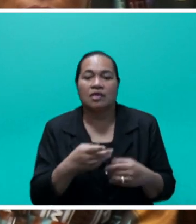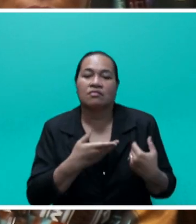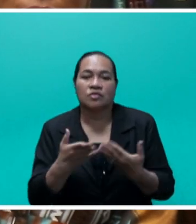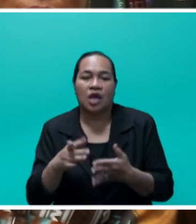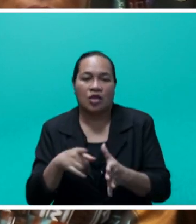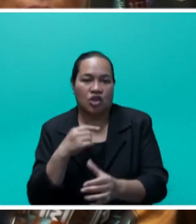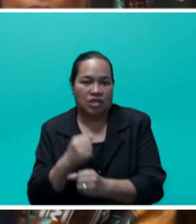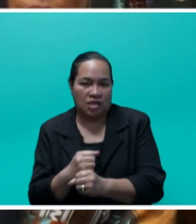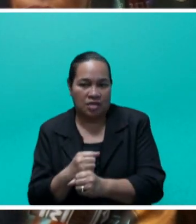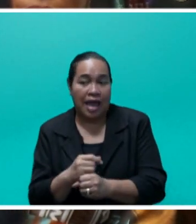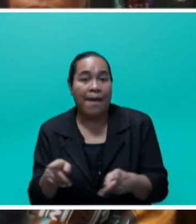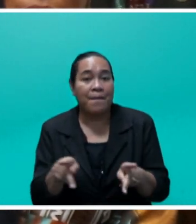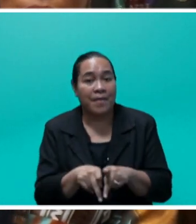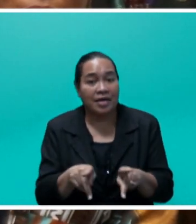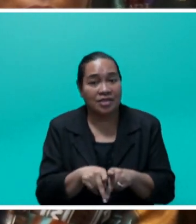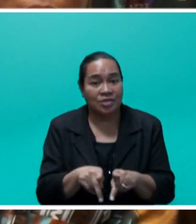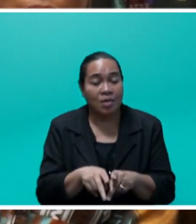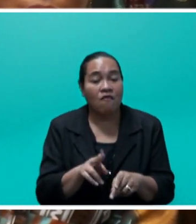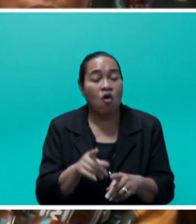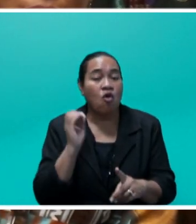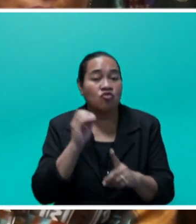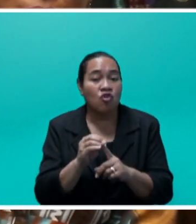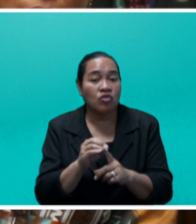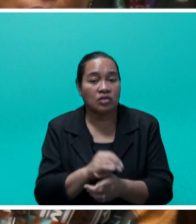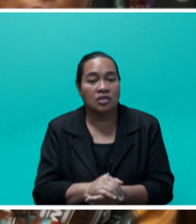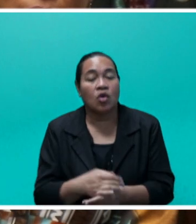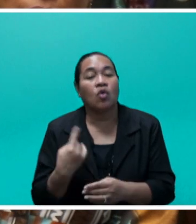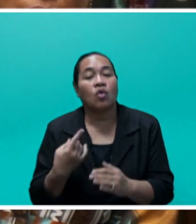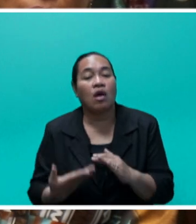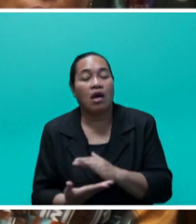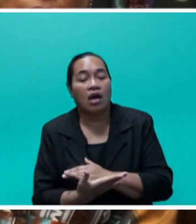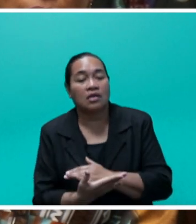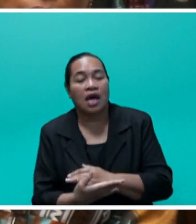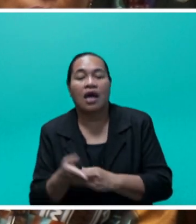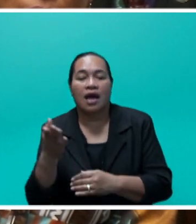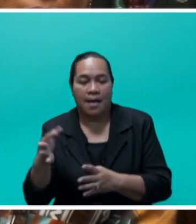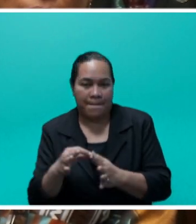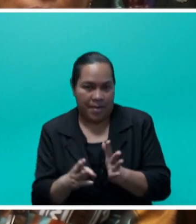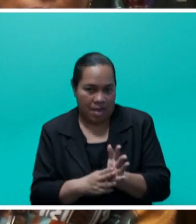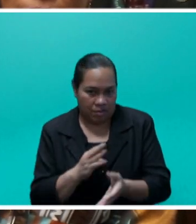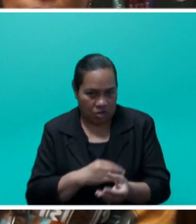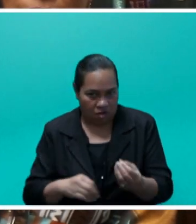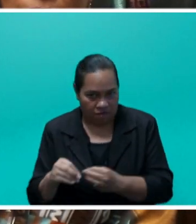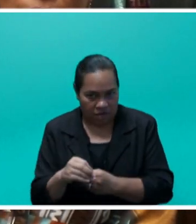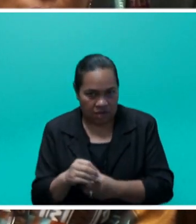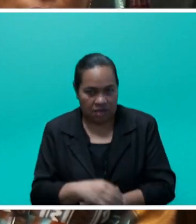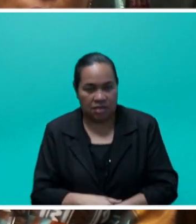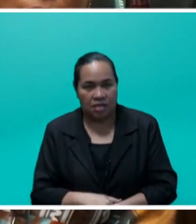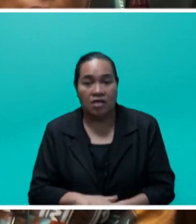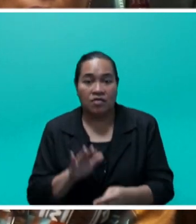General. And Partnership for the Goals falls under the Honourable Prime Minister's Office and the Ministry of Foreign